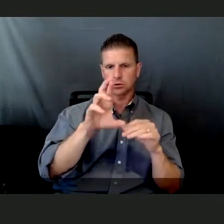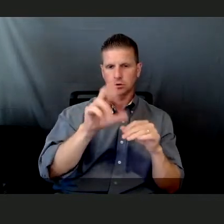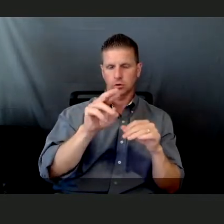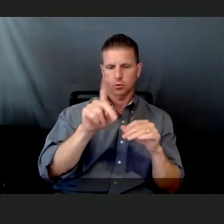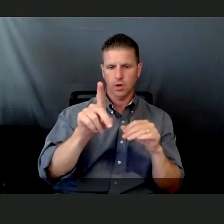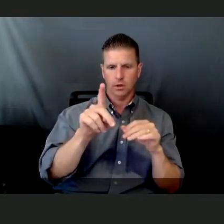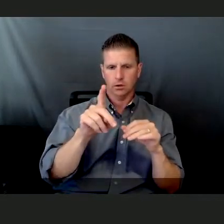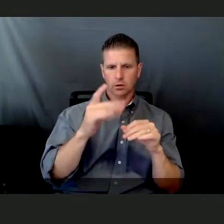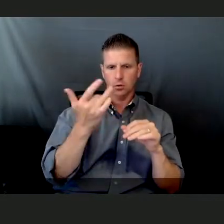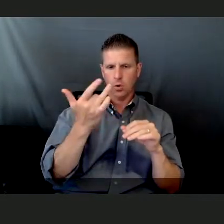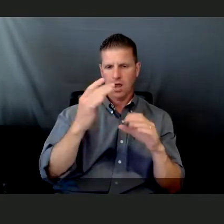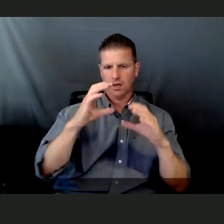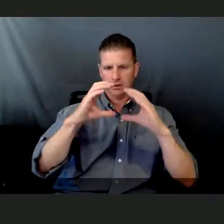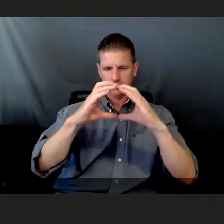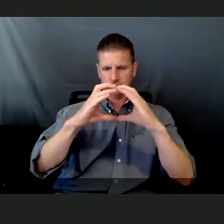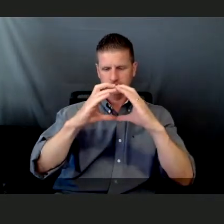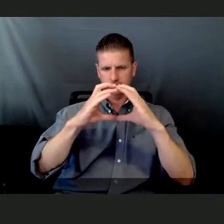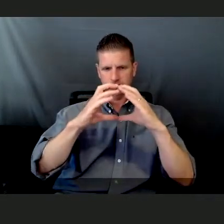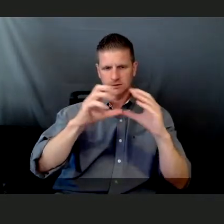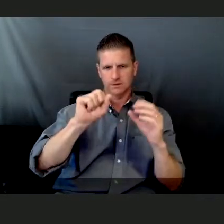are they all spherical?